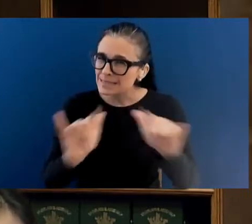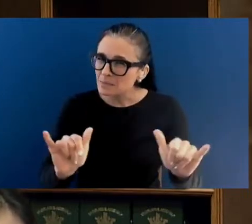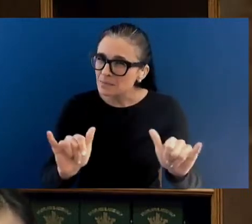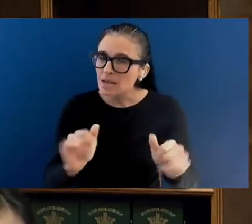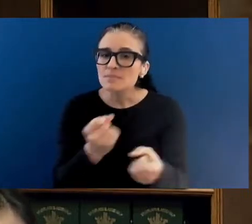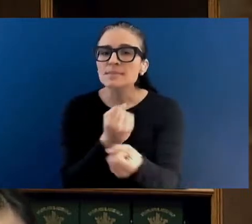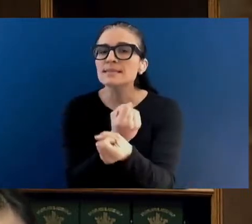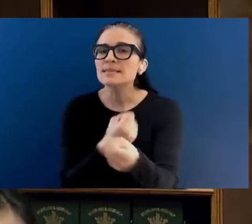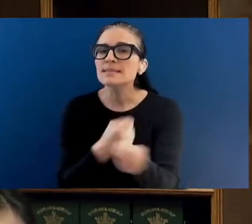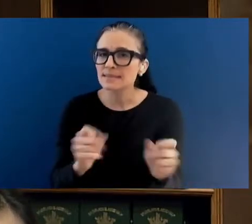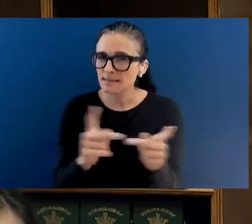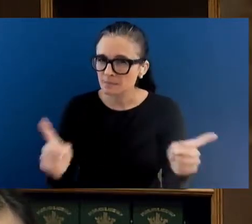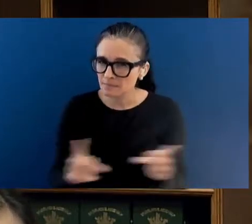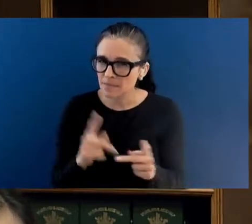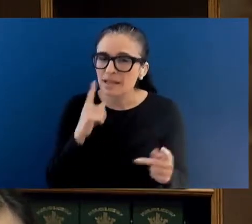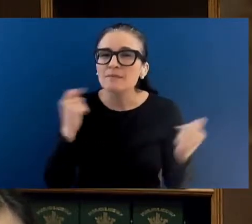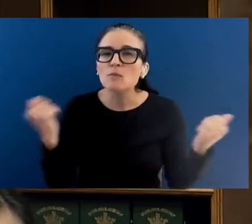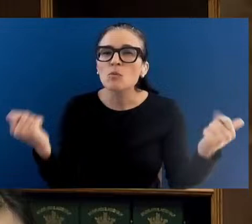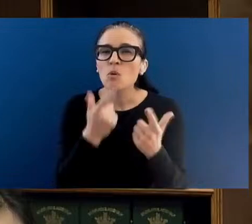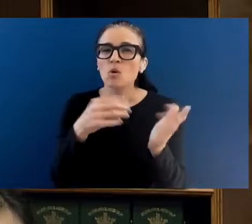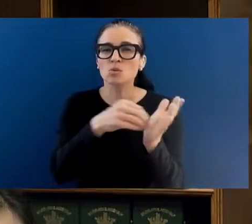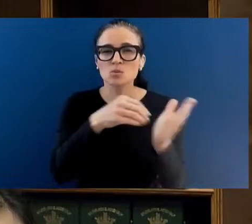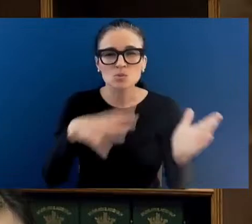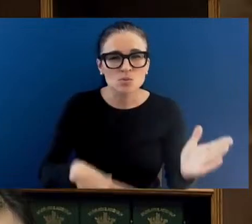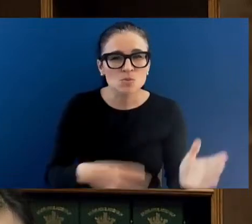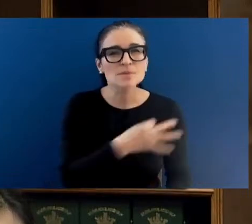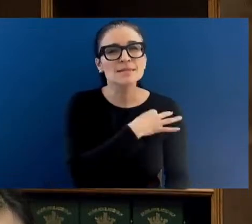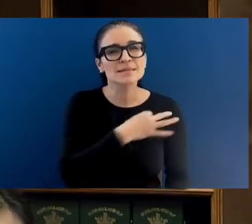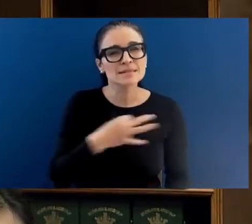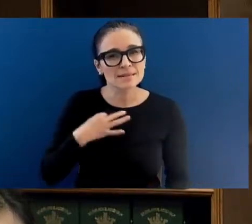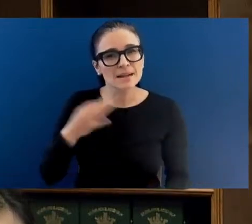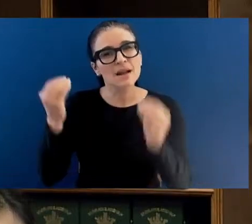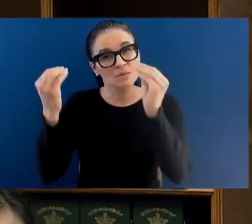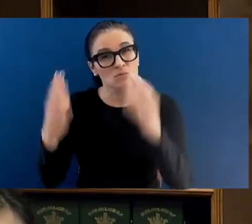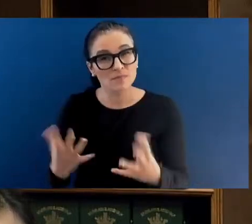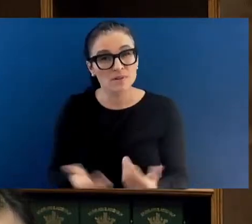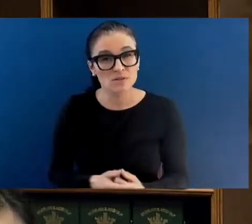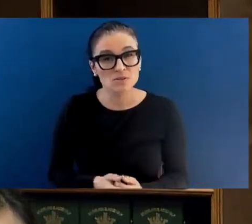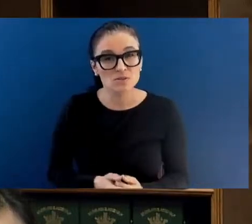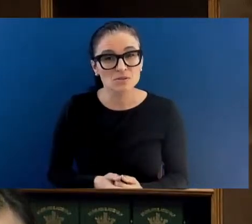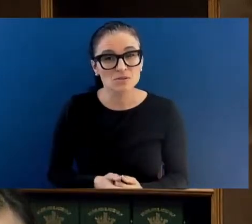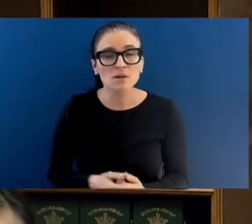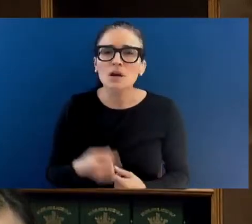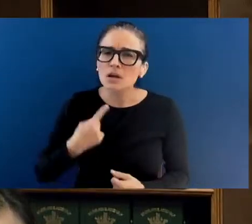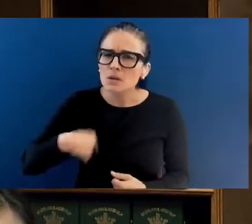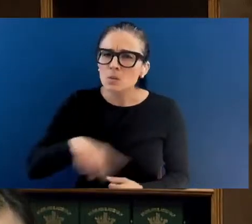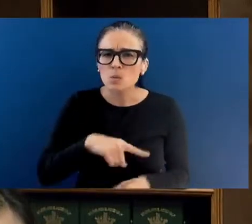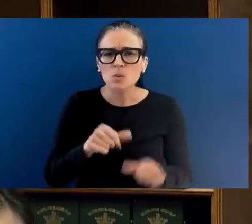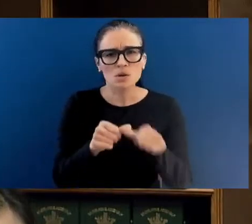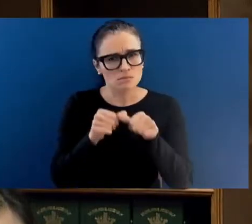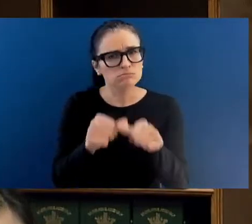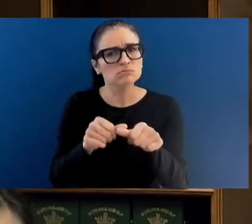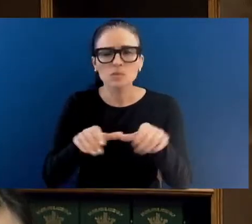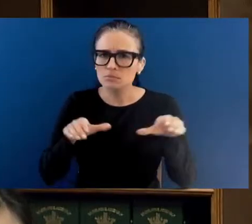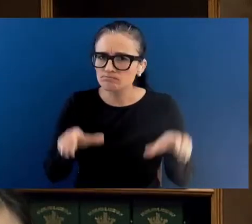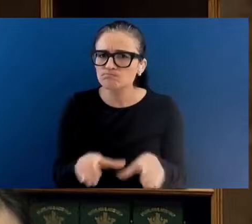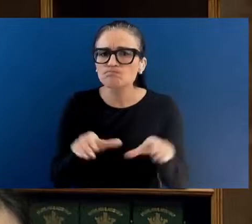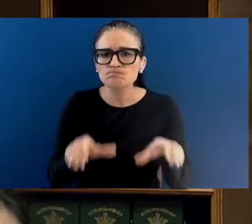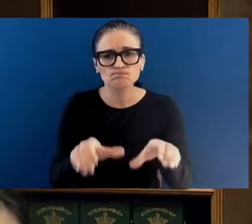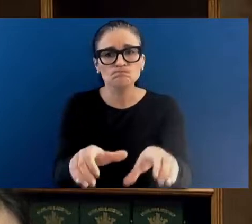going to continue to take action, whether it be introducing the Anti-Racism Act, whether it be